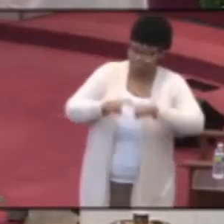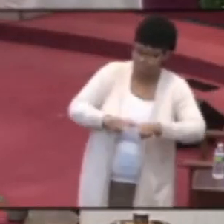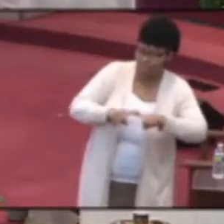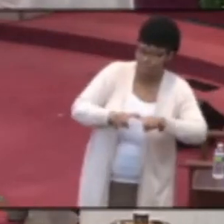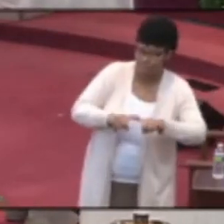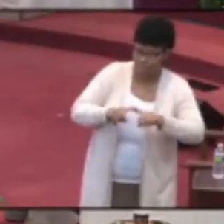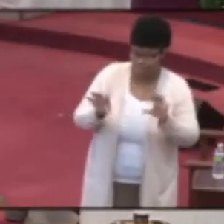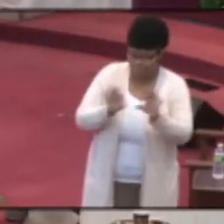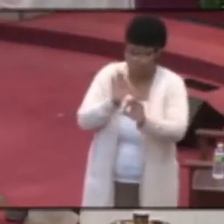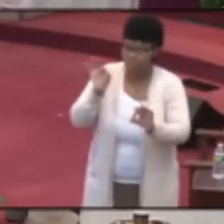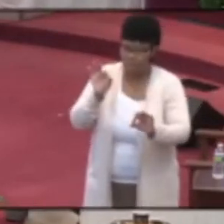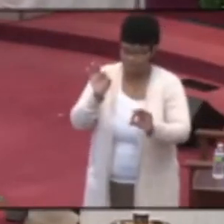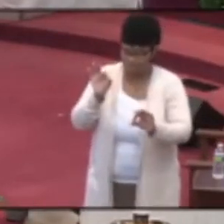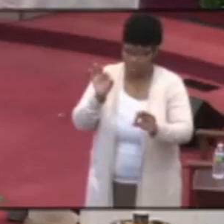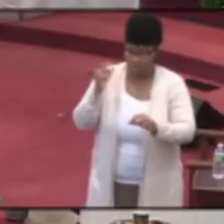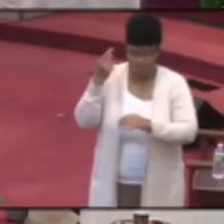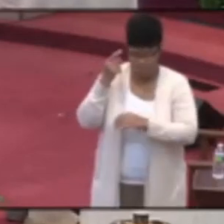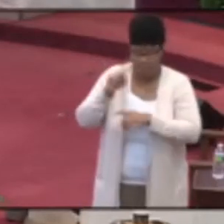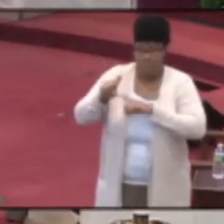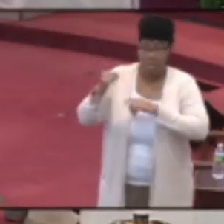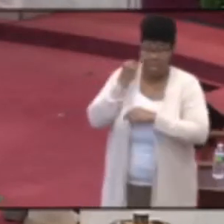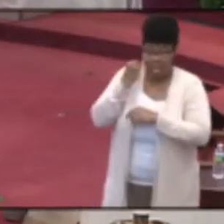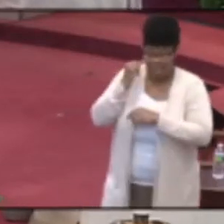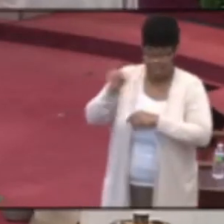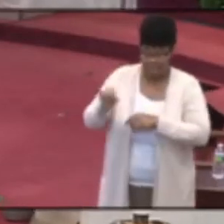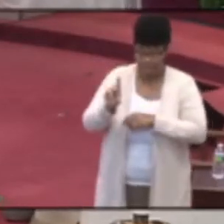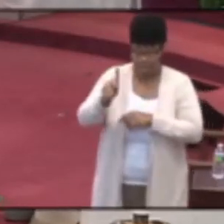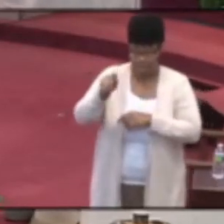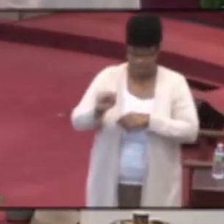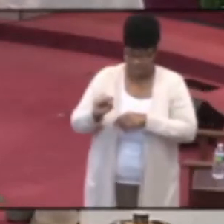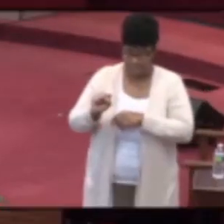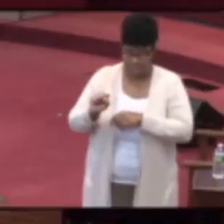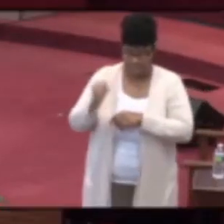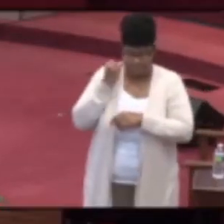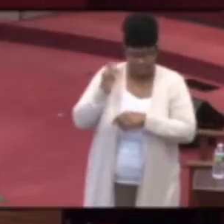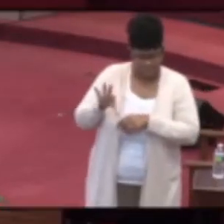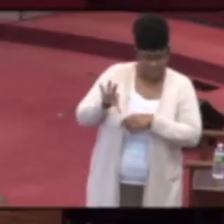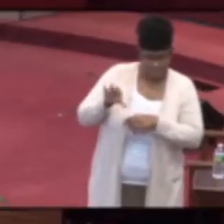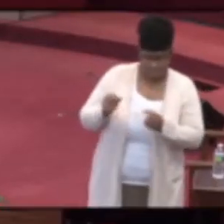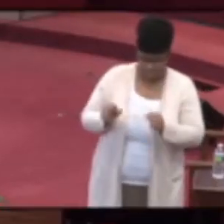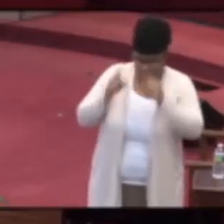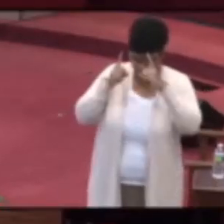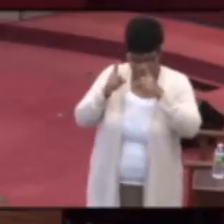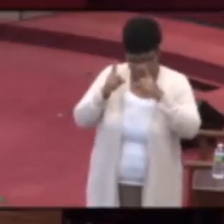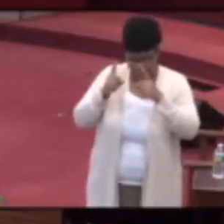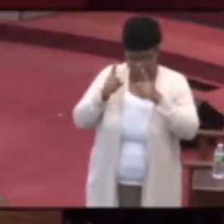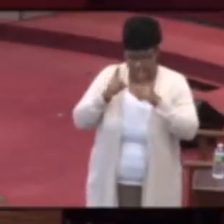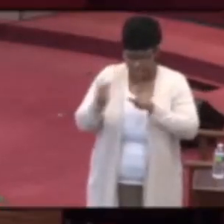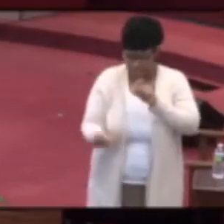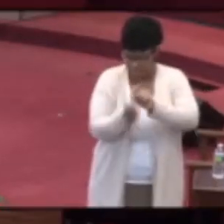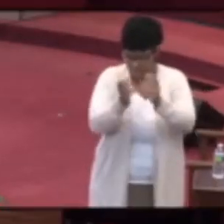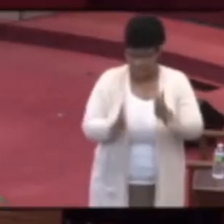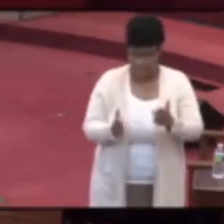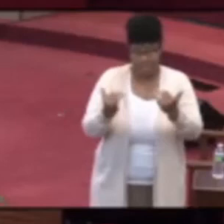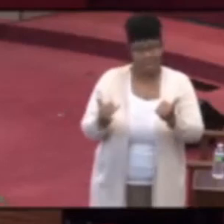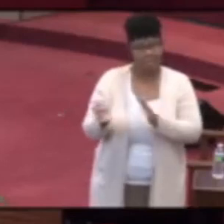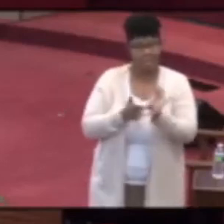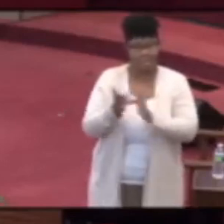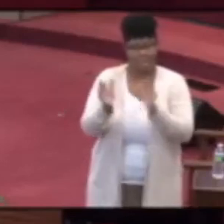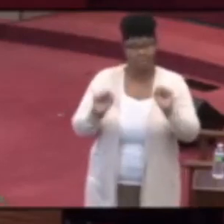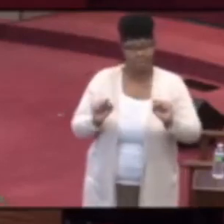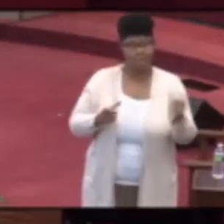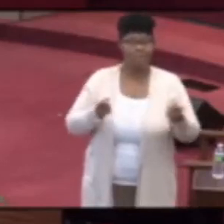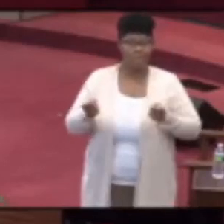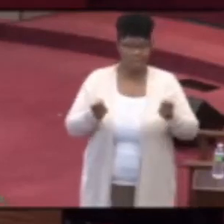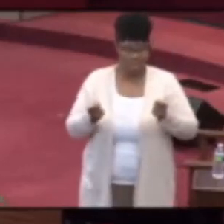grounded spiritually, so that if Judas was a surprise, Jesus is now equipped to handle him. And if